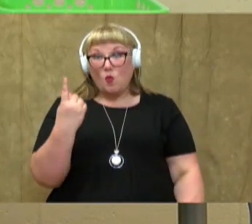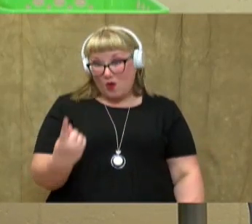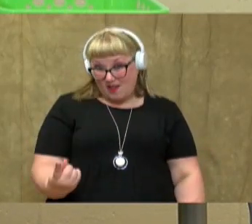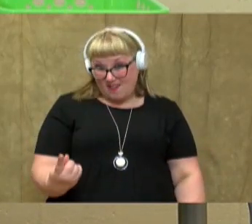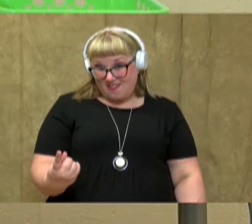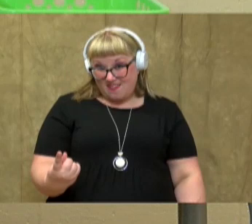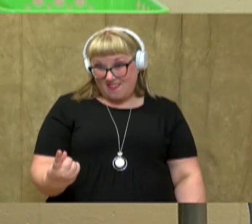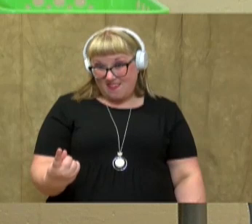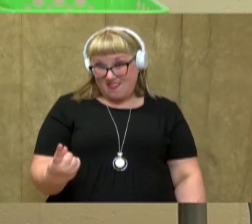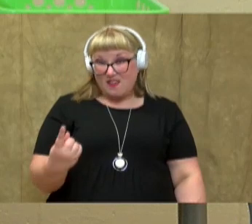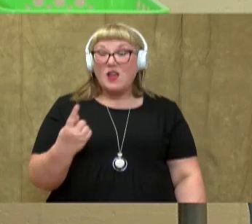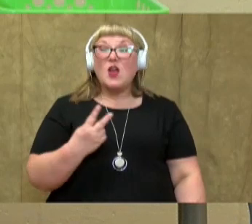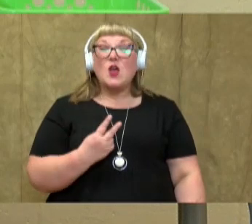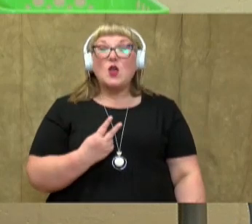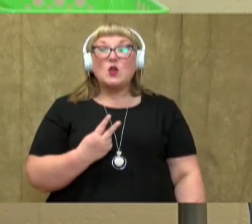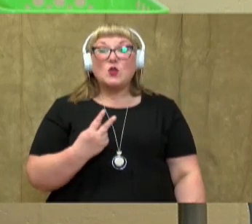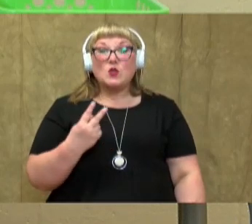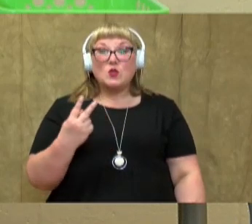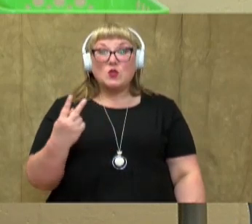One,